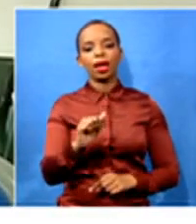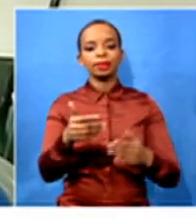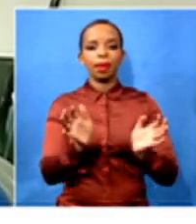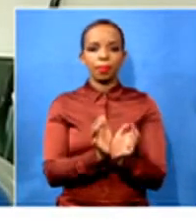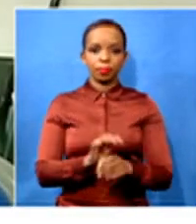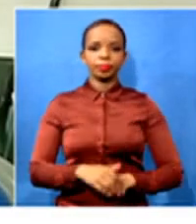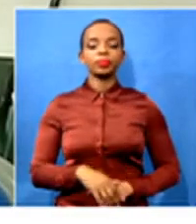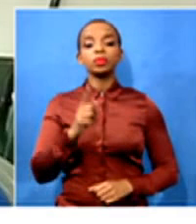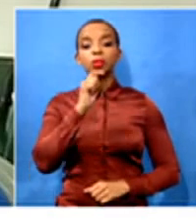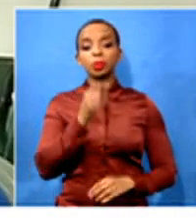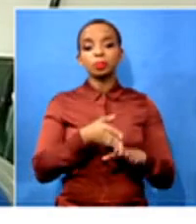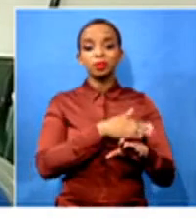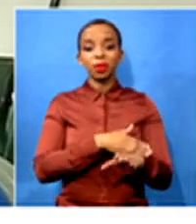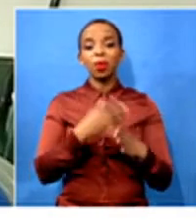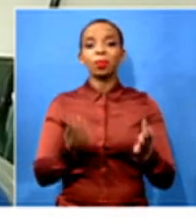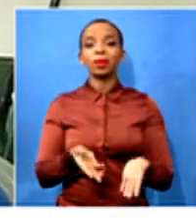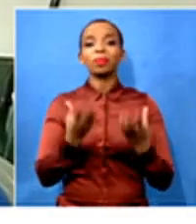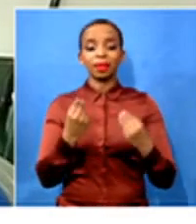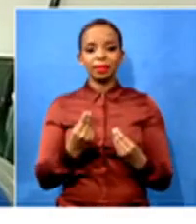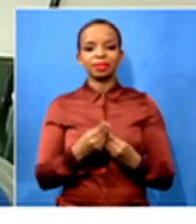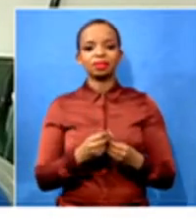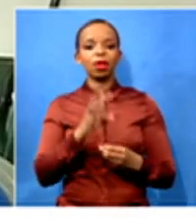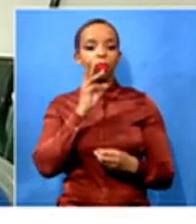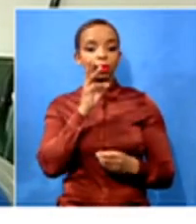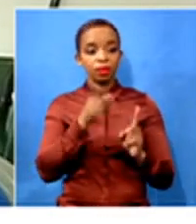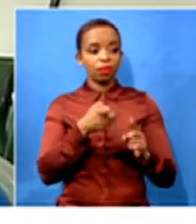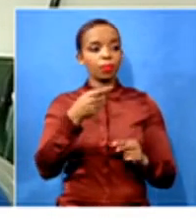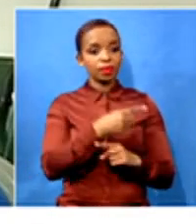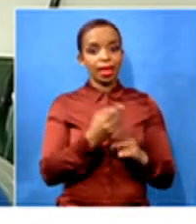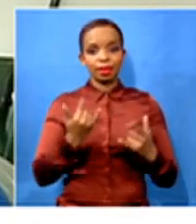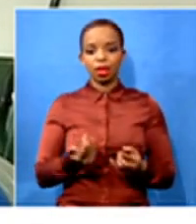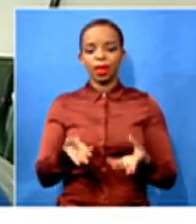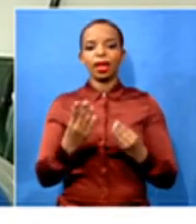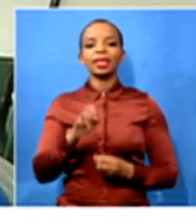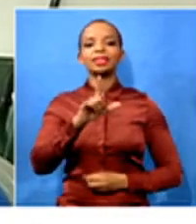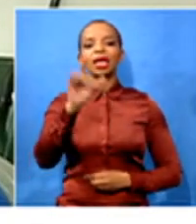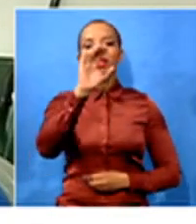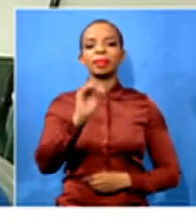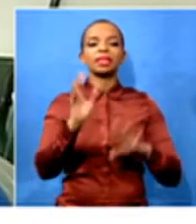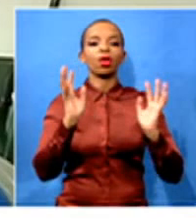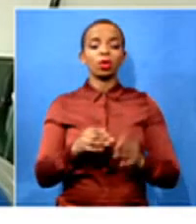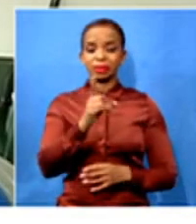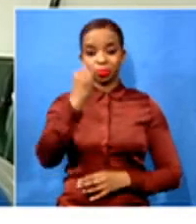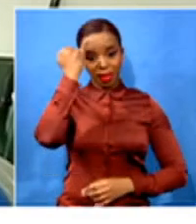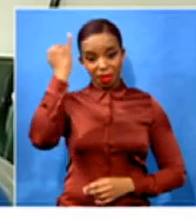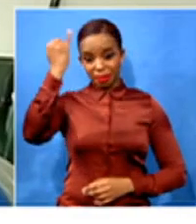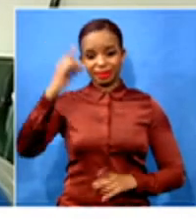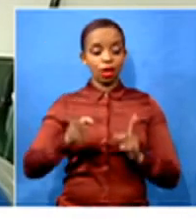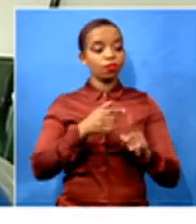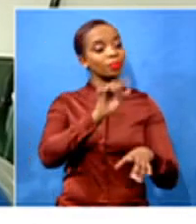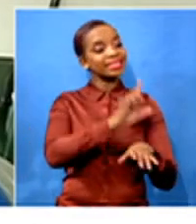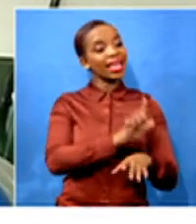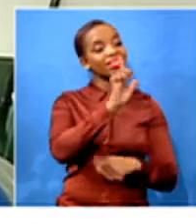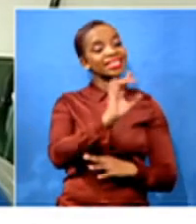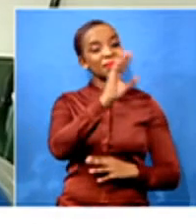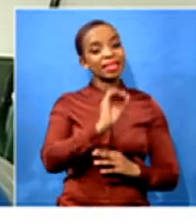Now we're getting 7% from the allocation that we're getting. You can imagine from 17 to 7.